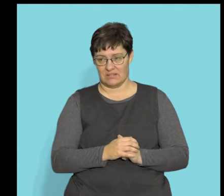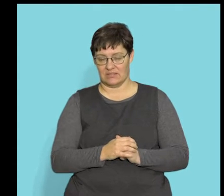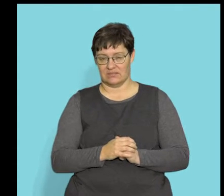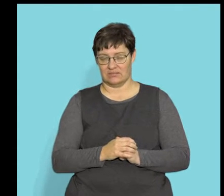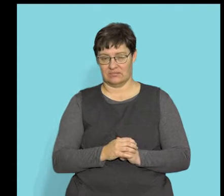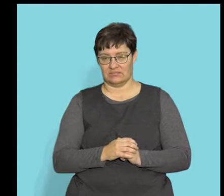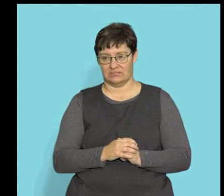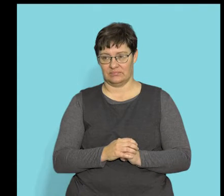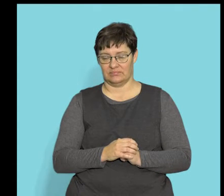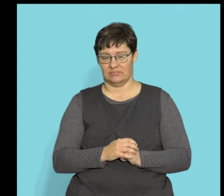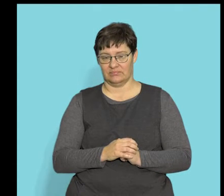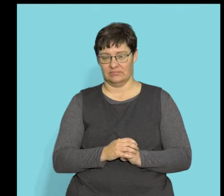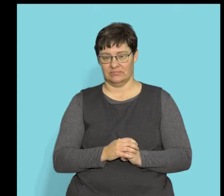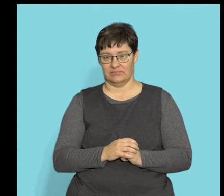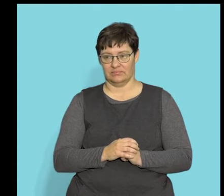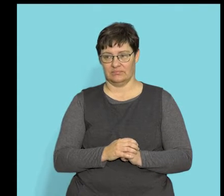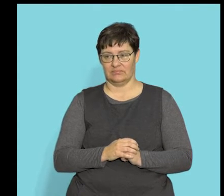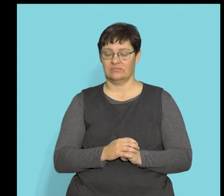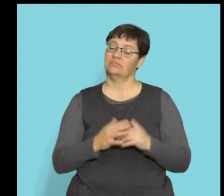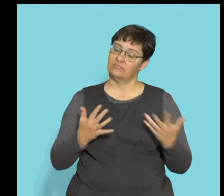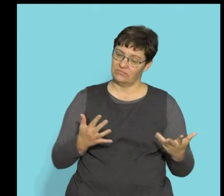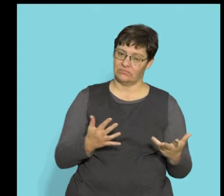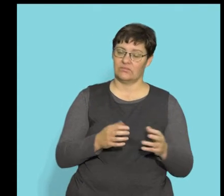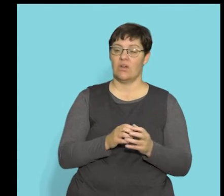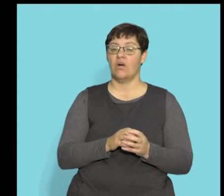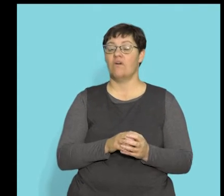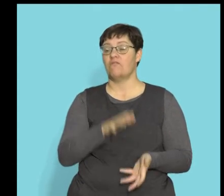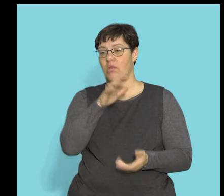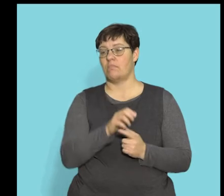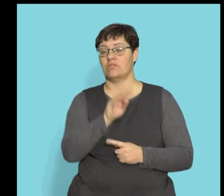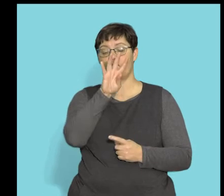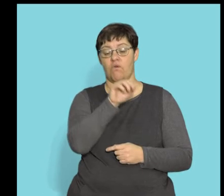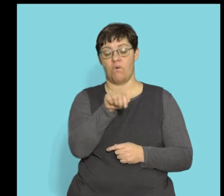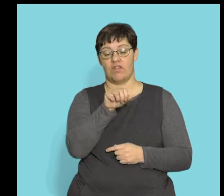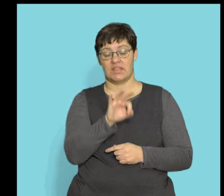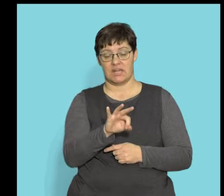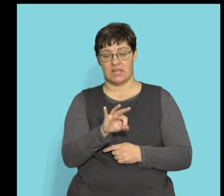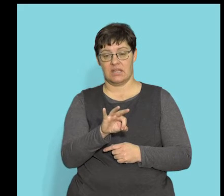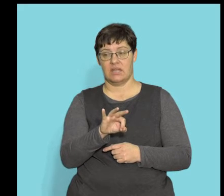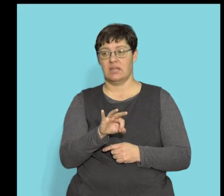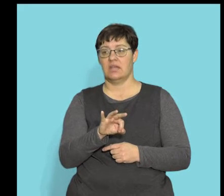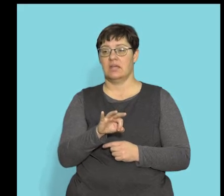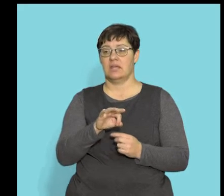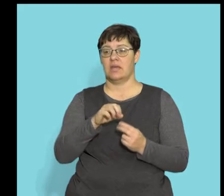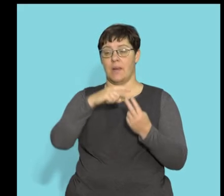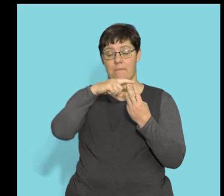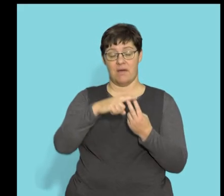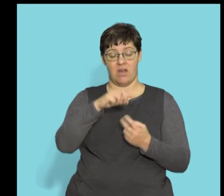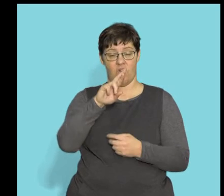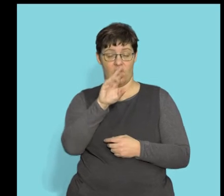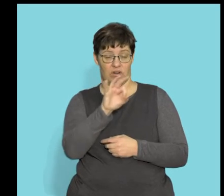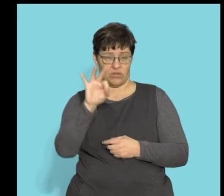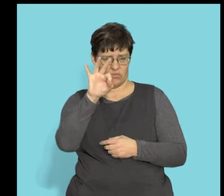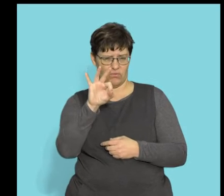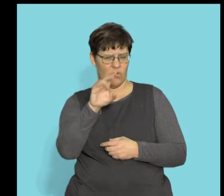you can substitute straight into the formula. So the volume of a sphere is 4/3 pi r cubed. If